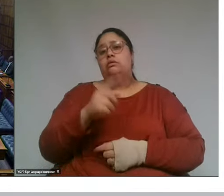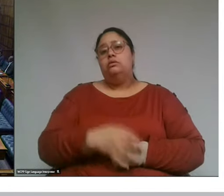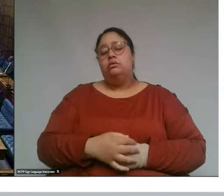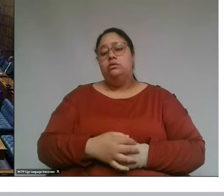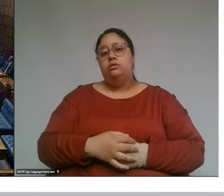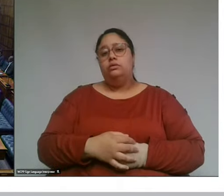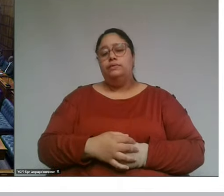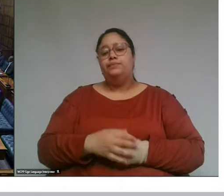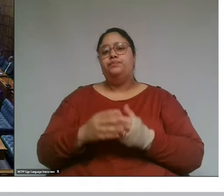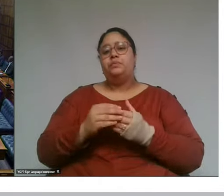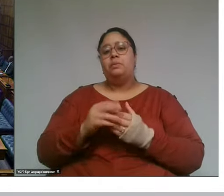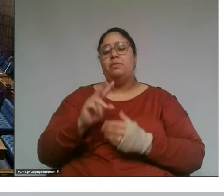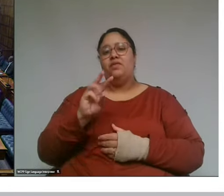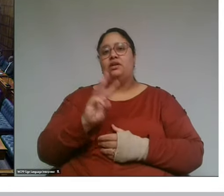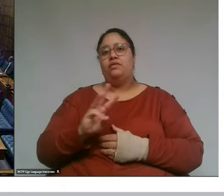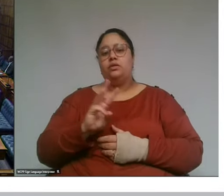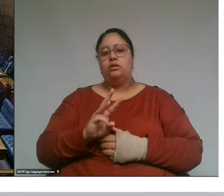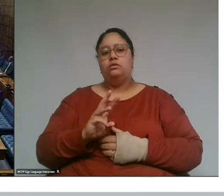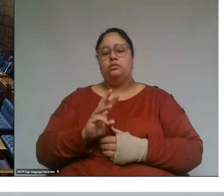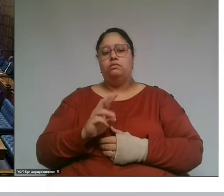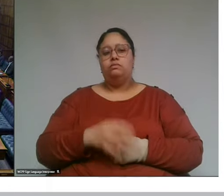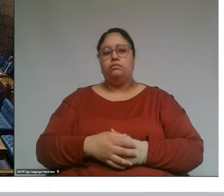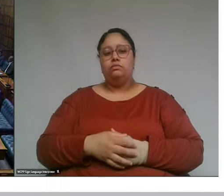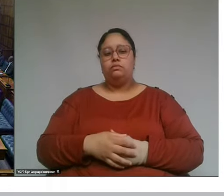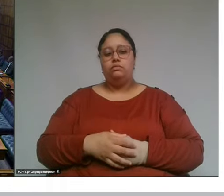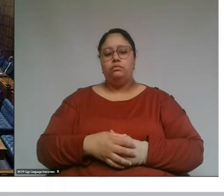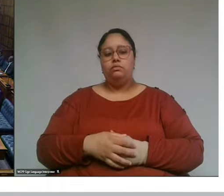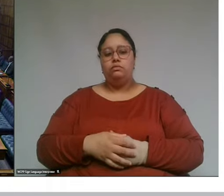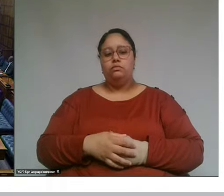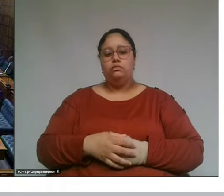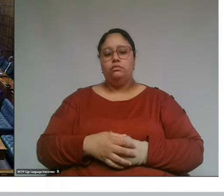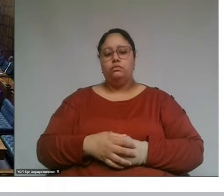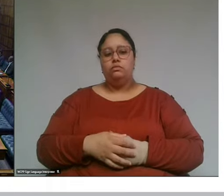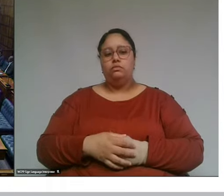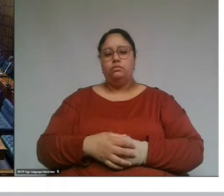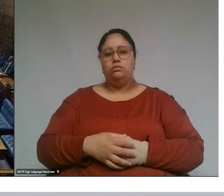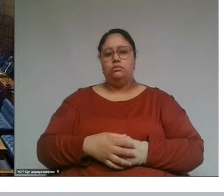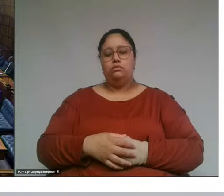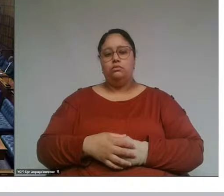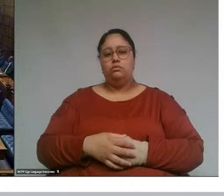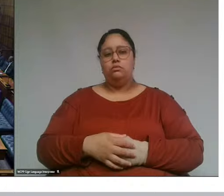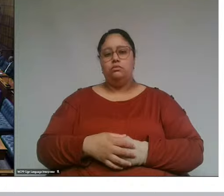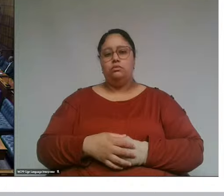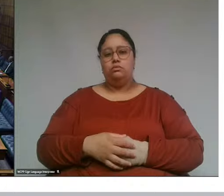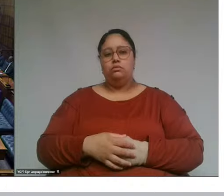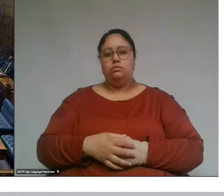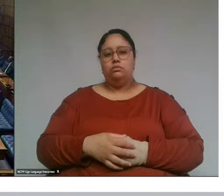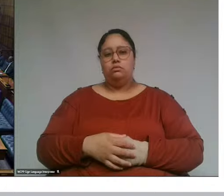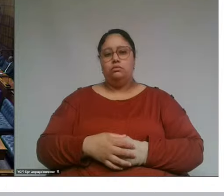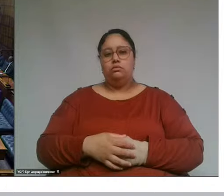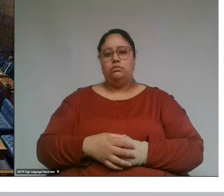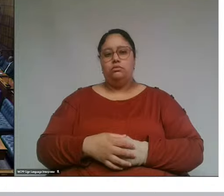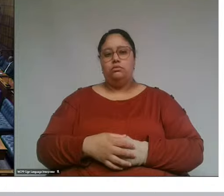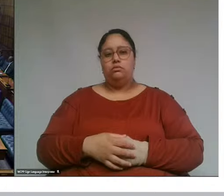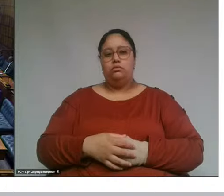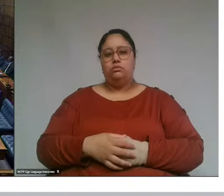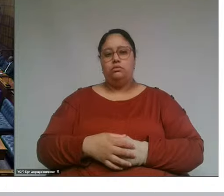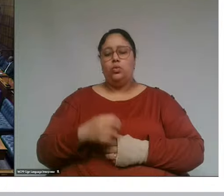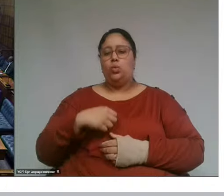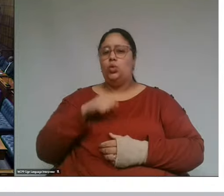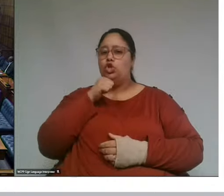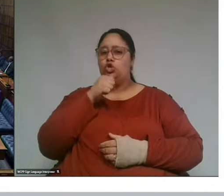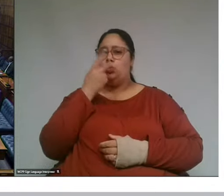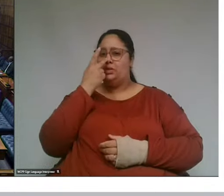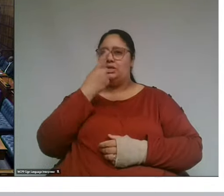uh member van Vestas and we we do not see ourselves as being able